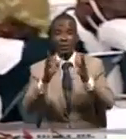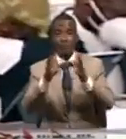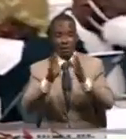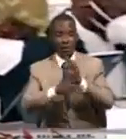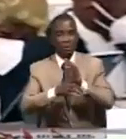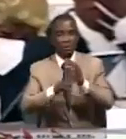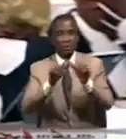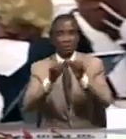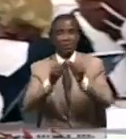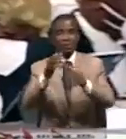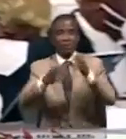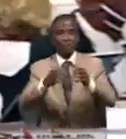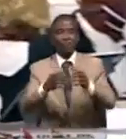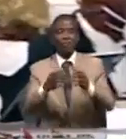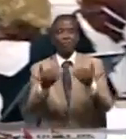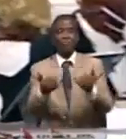defendant.